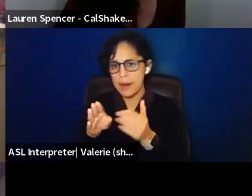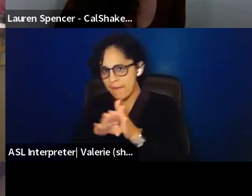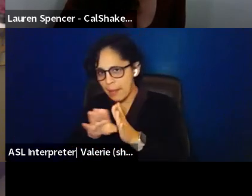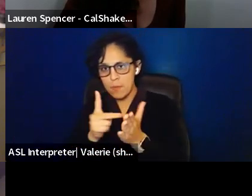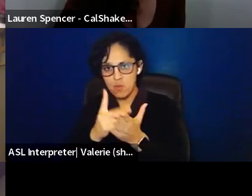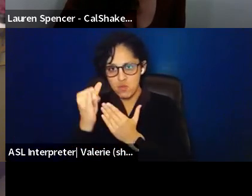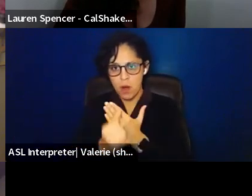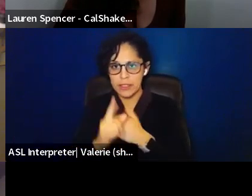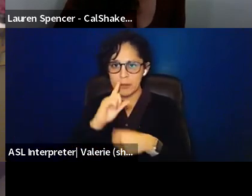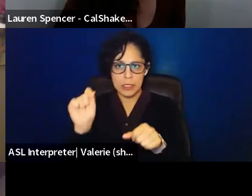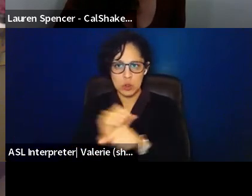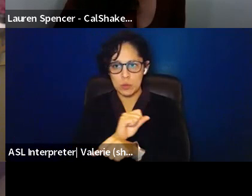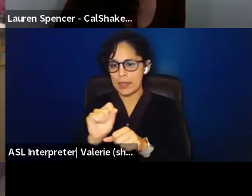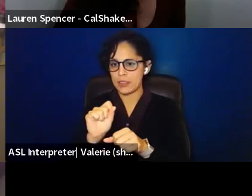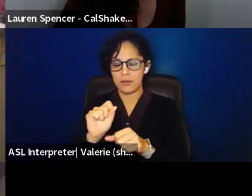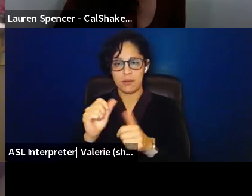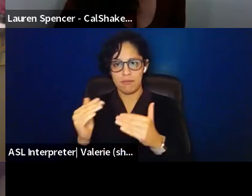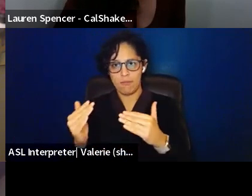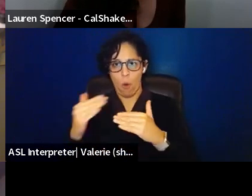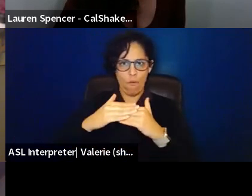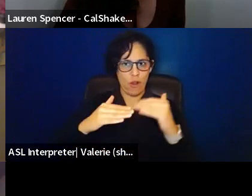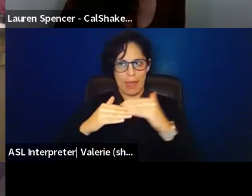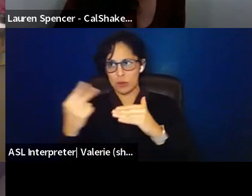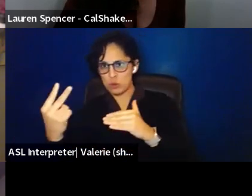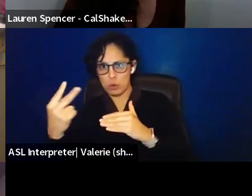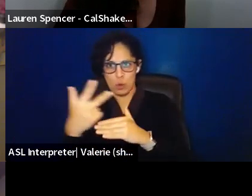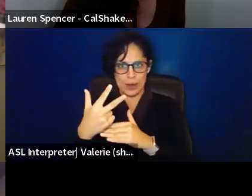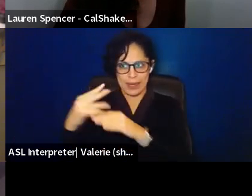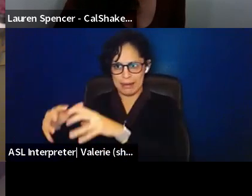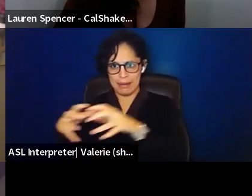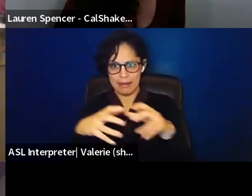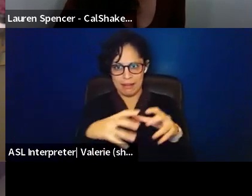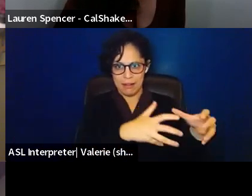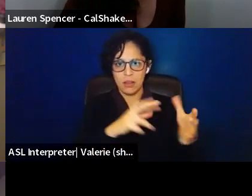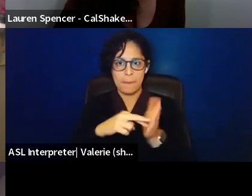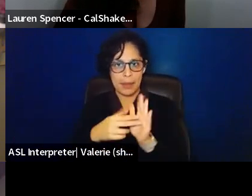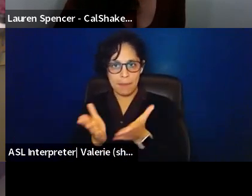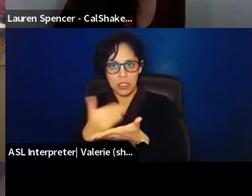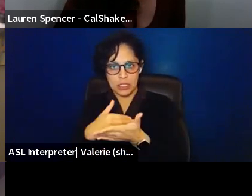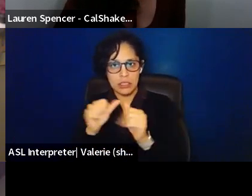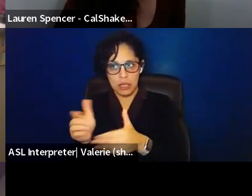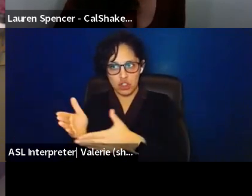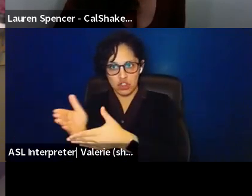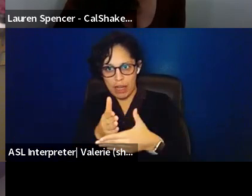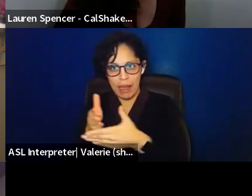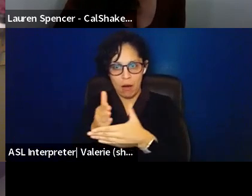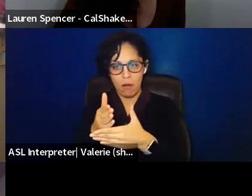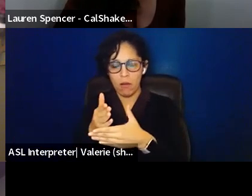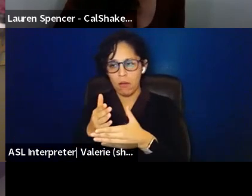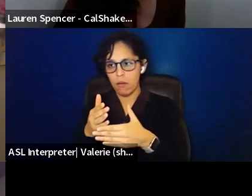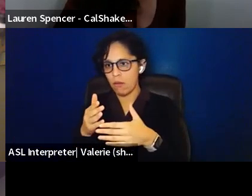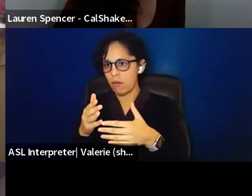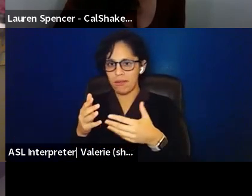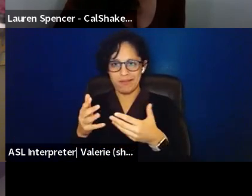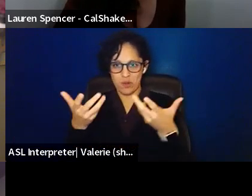the middle of all three or in the middle of two purviews, so that budgets can be shared across the silos that we're trying to break